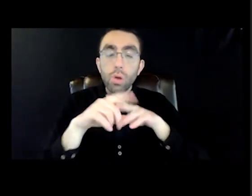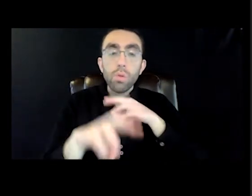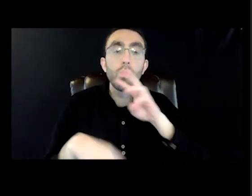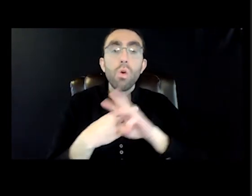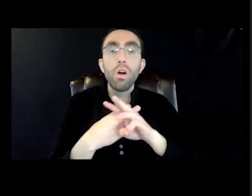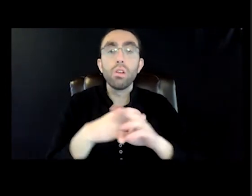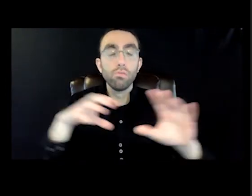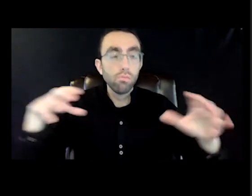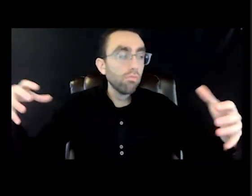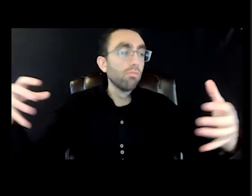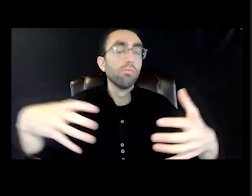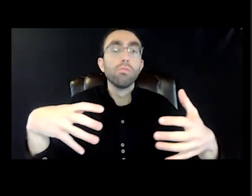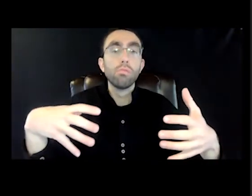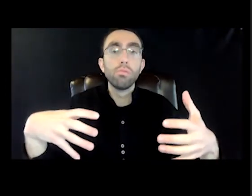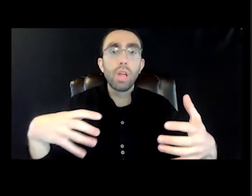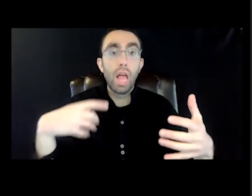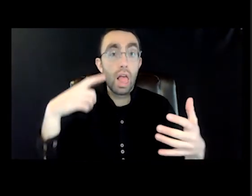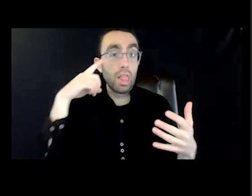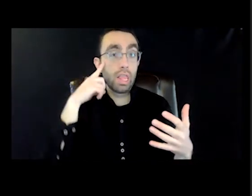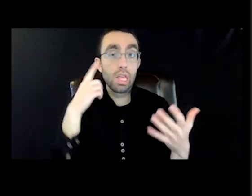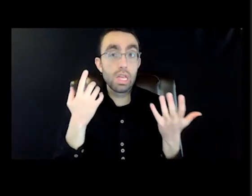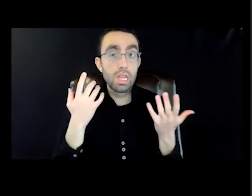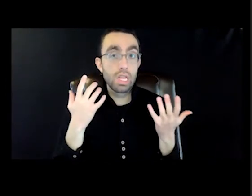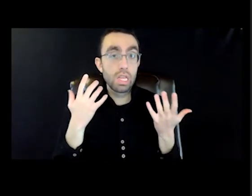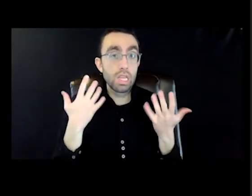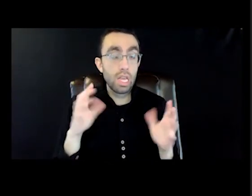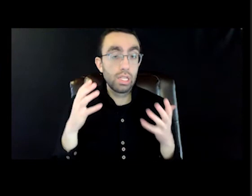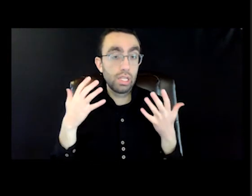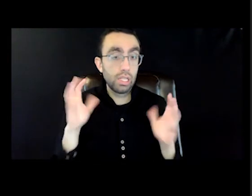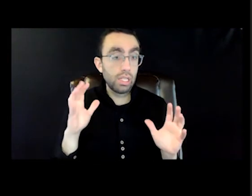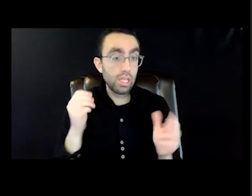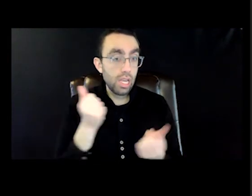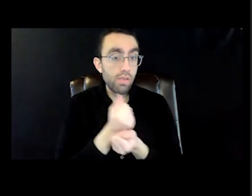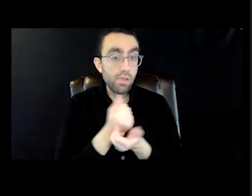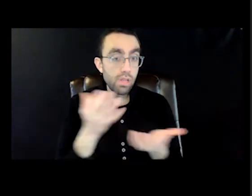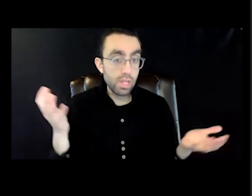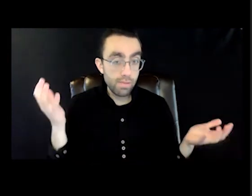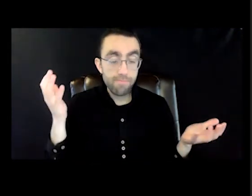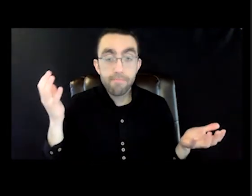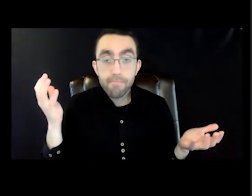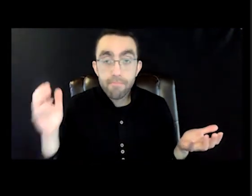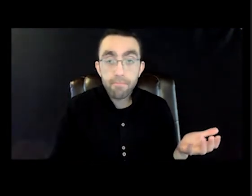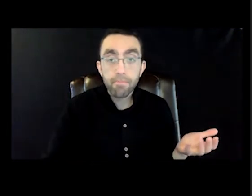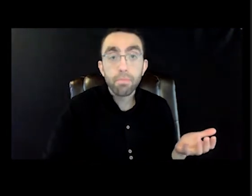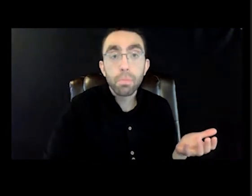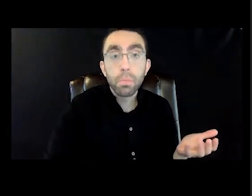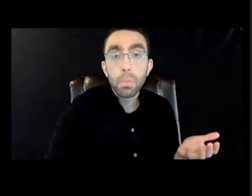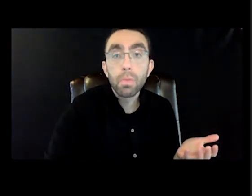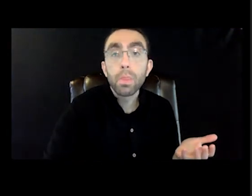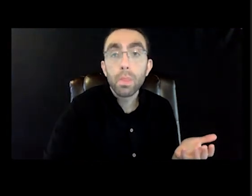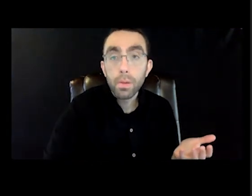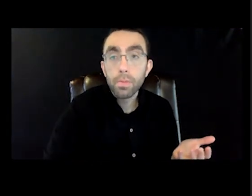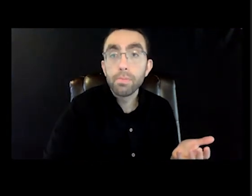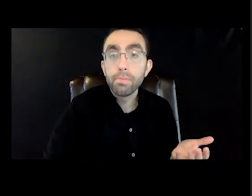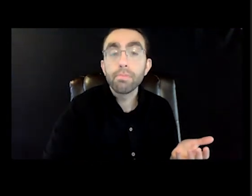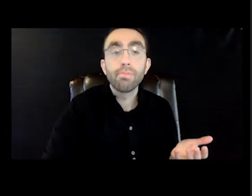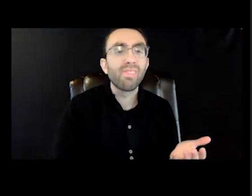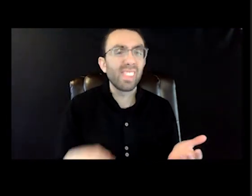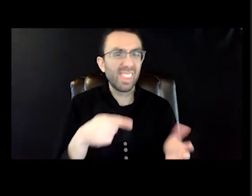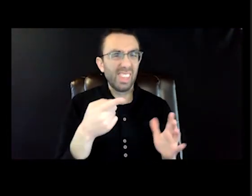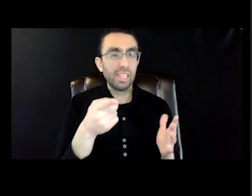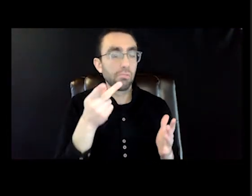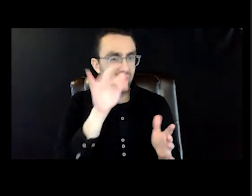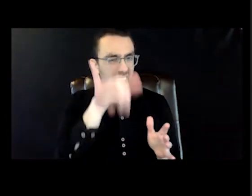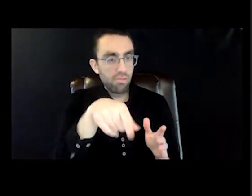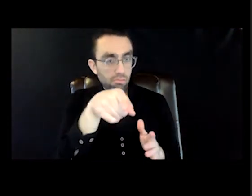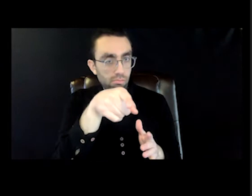So yeah, I believe that is most of what I have to say. Here are our socials. Feel free to